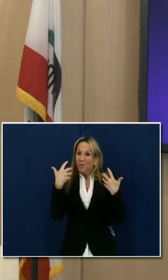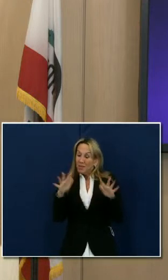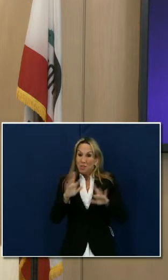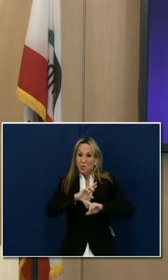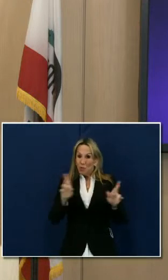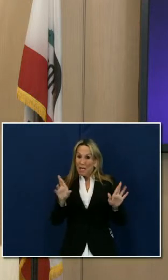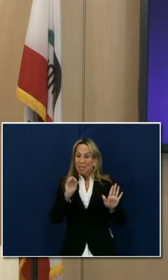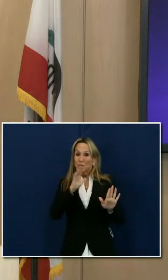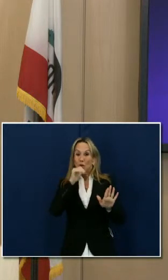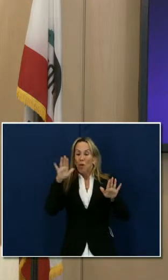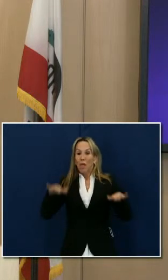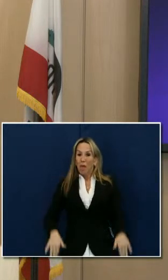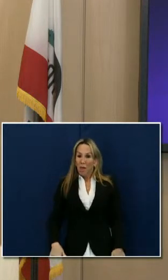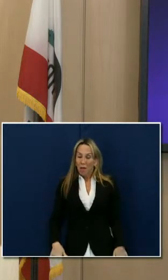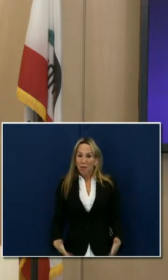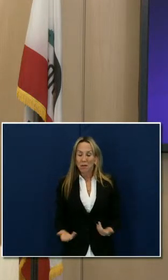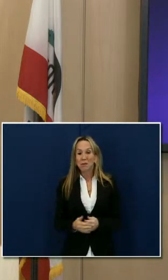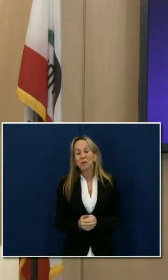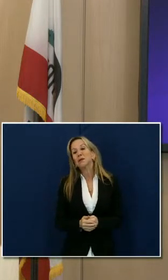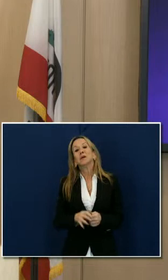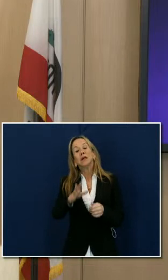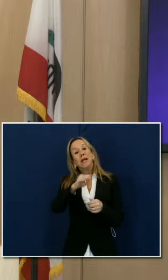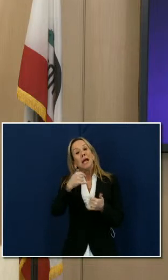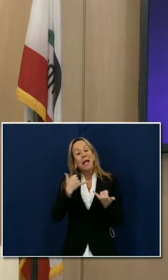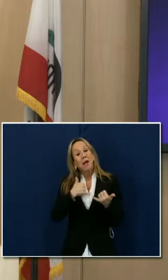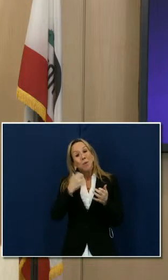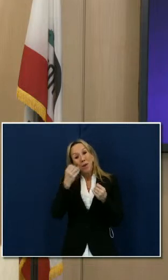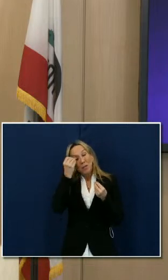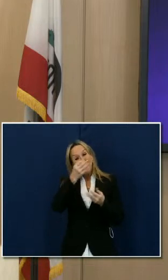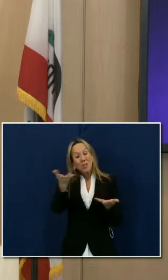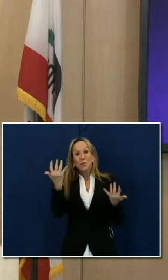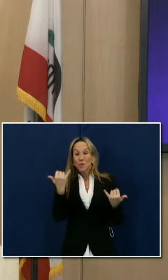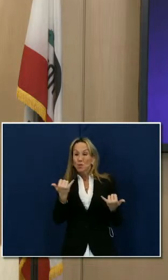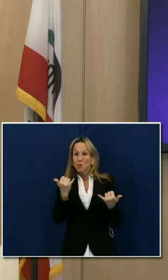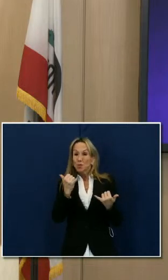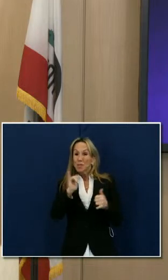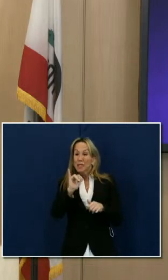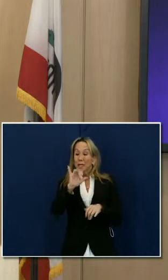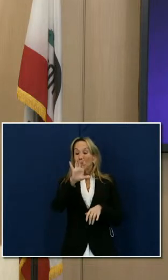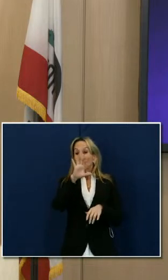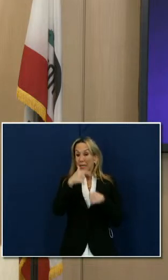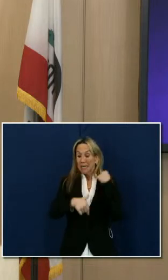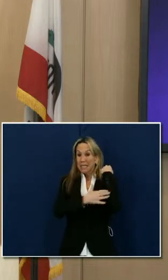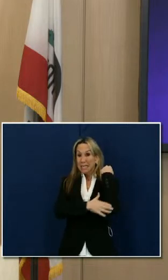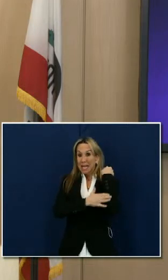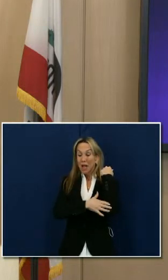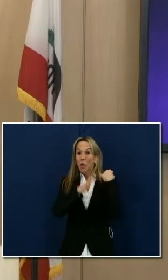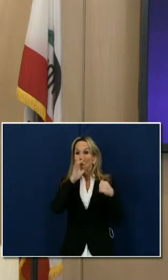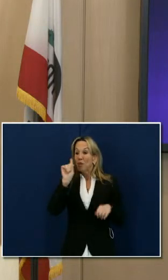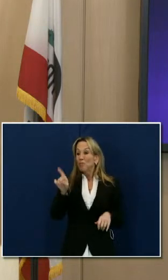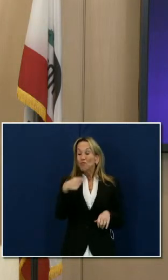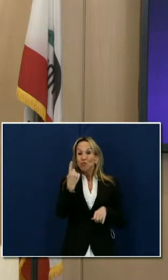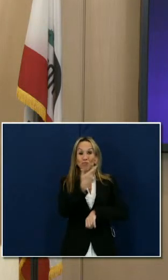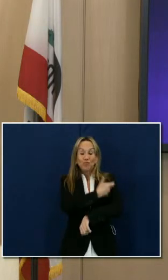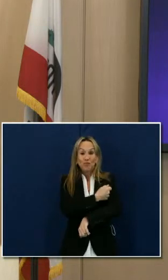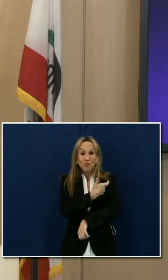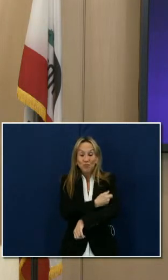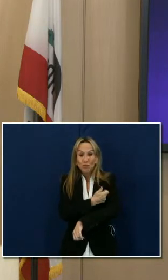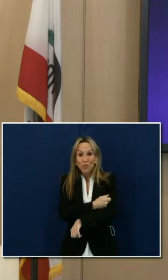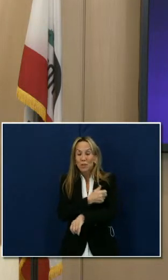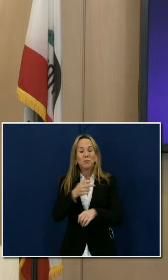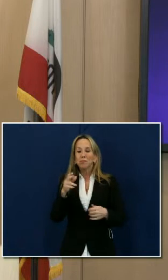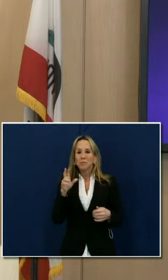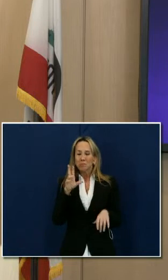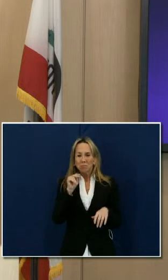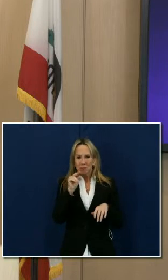football. I also want to emphasize that the county is not rolling out the vaccines alone. We are working with our